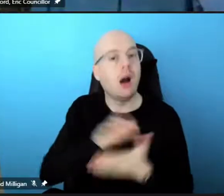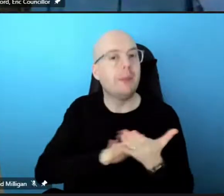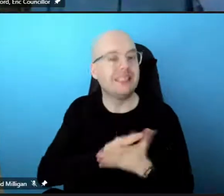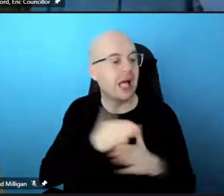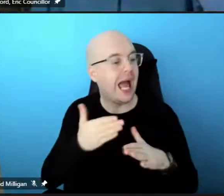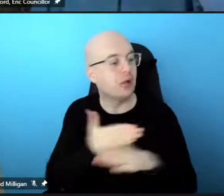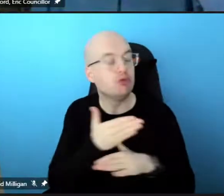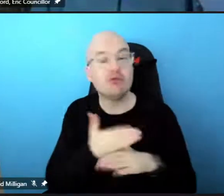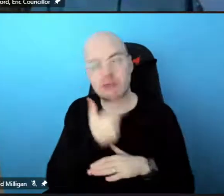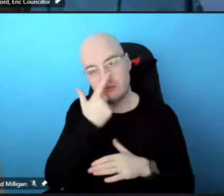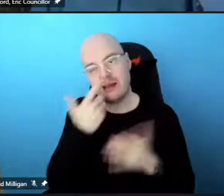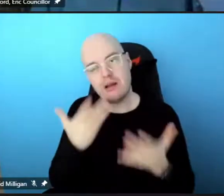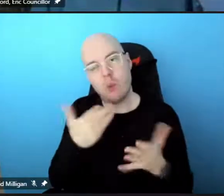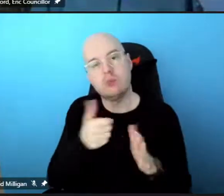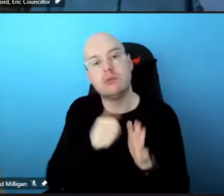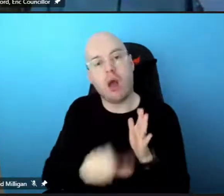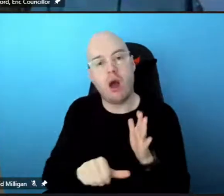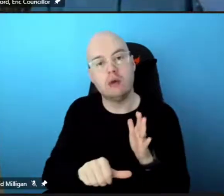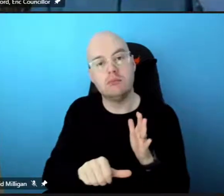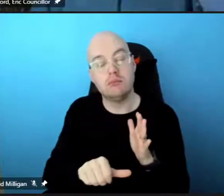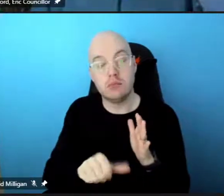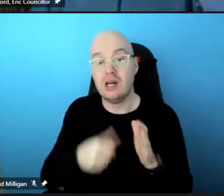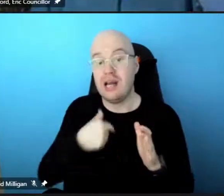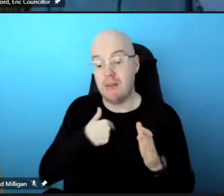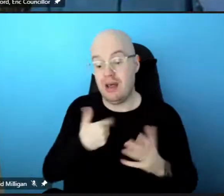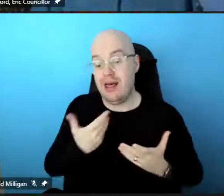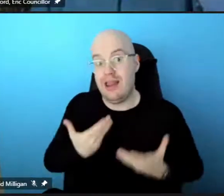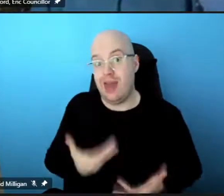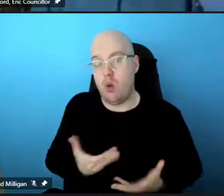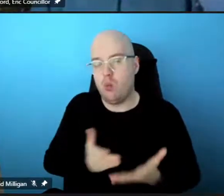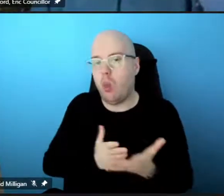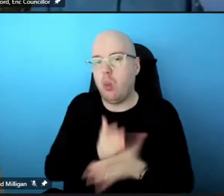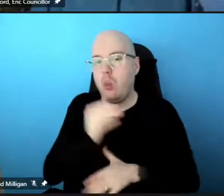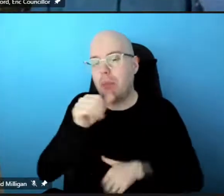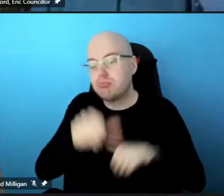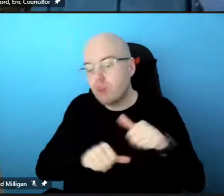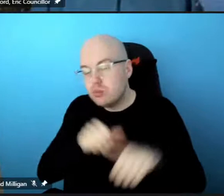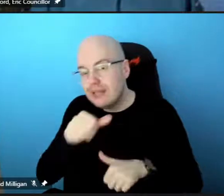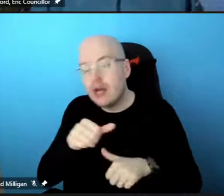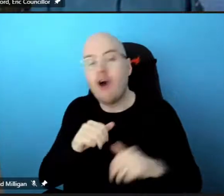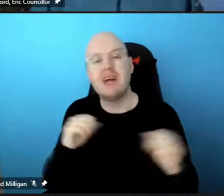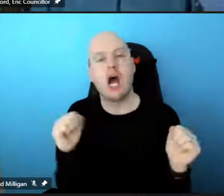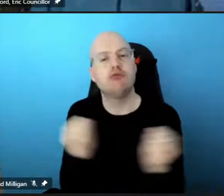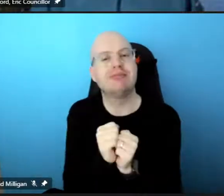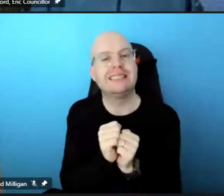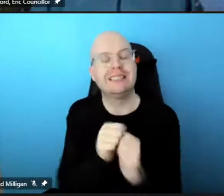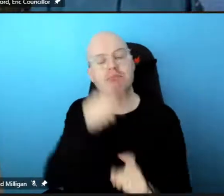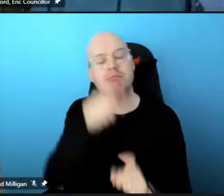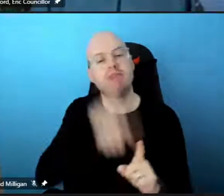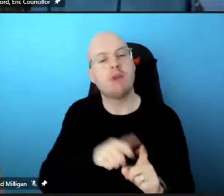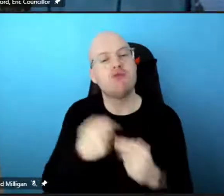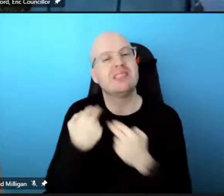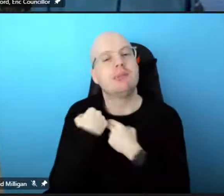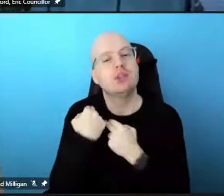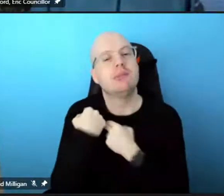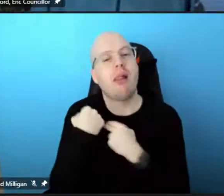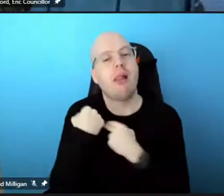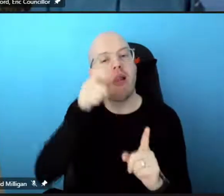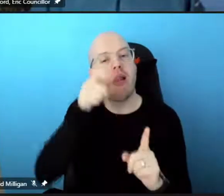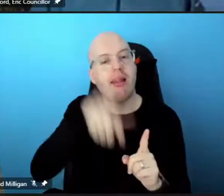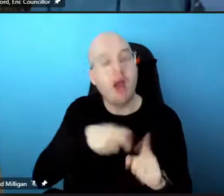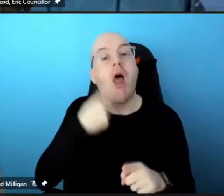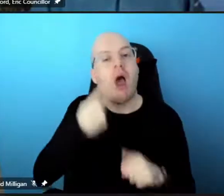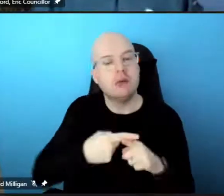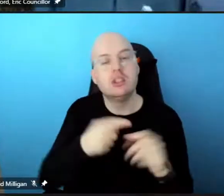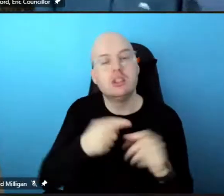in the process of agreeing a responsible person and a completion date. And I'll capture progress with those in further